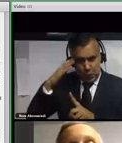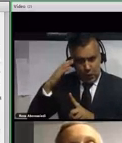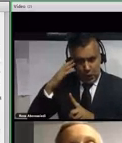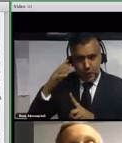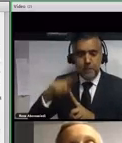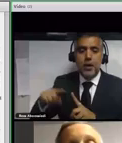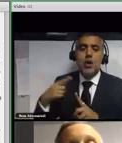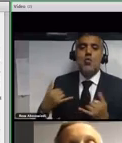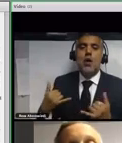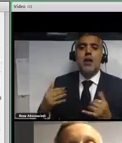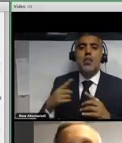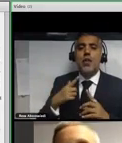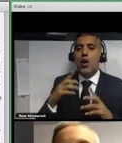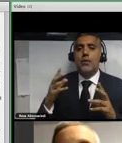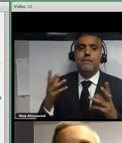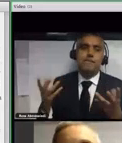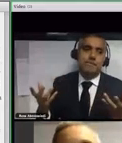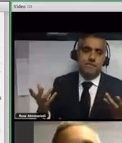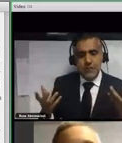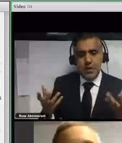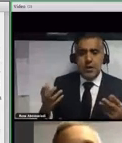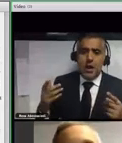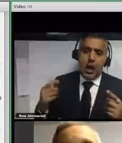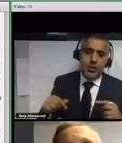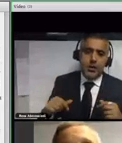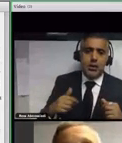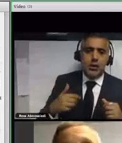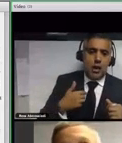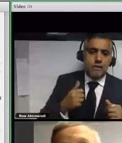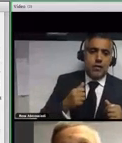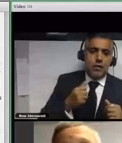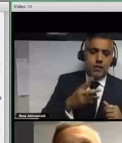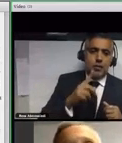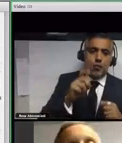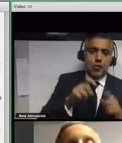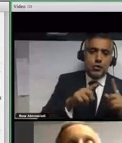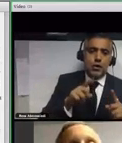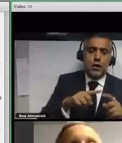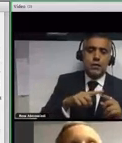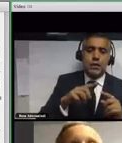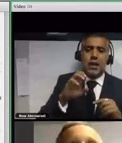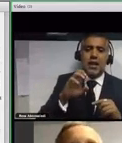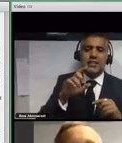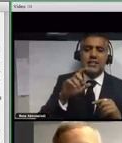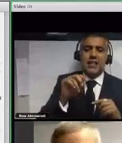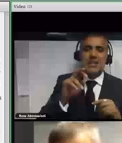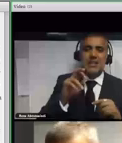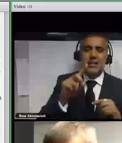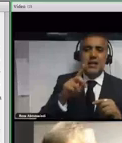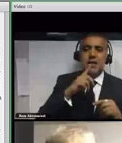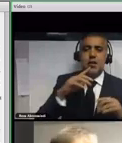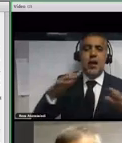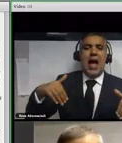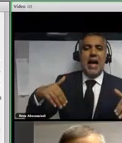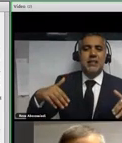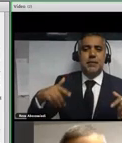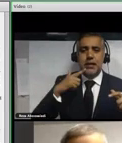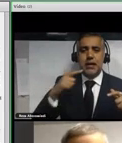right now there are no, other than the couple questions in the Washington Group extended set, there hasn't been a